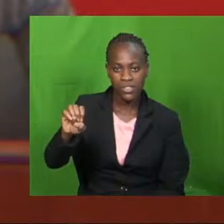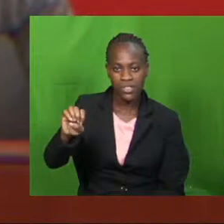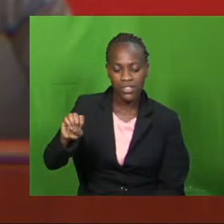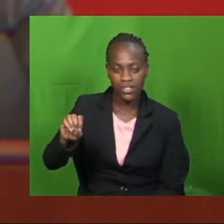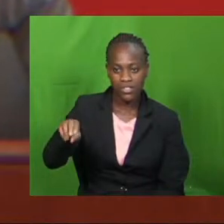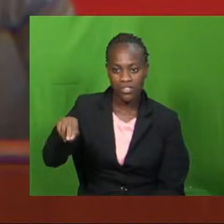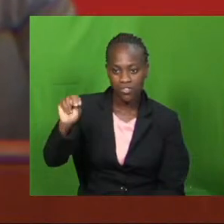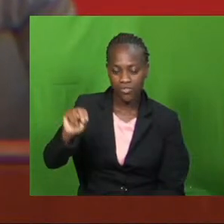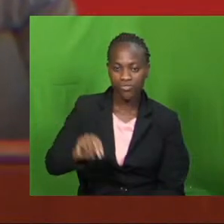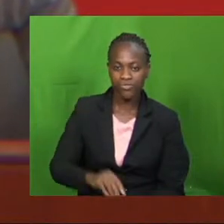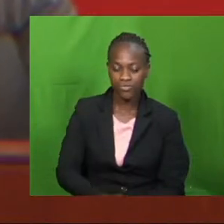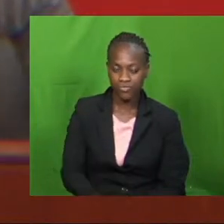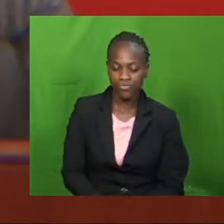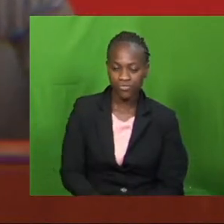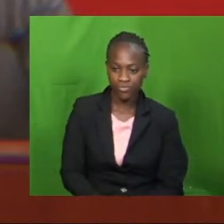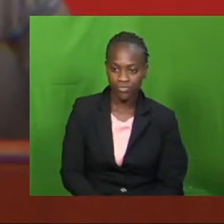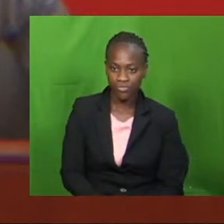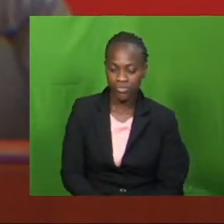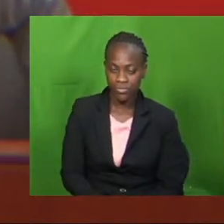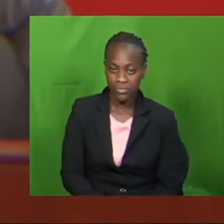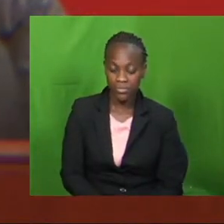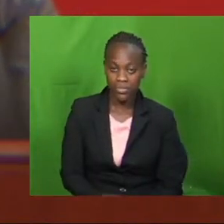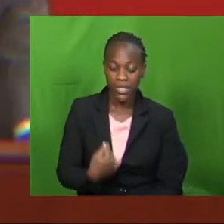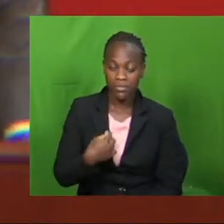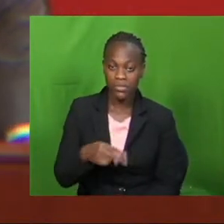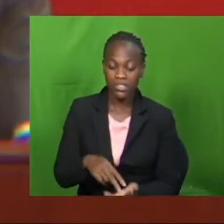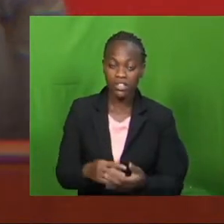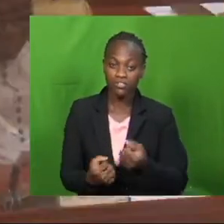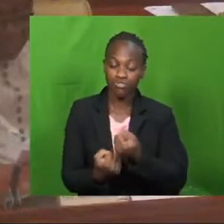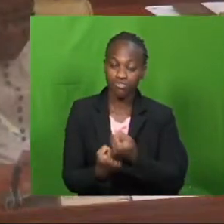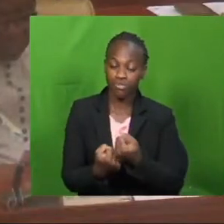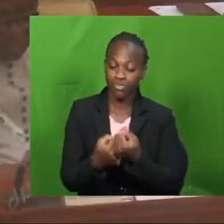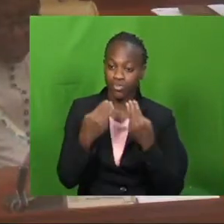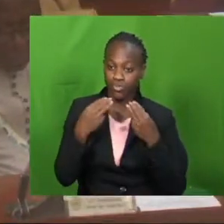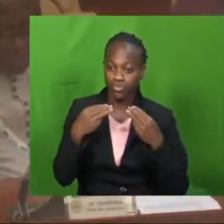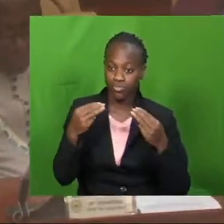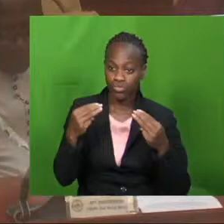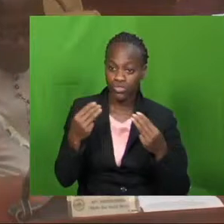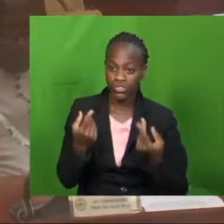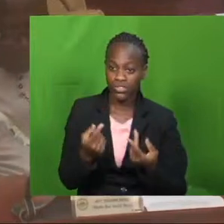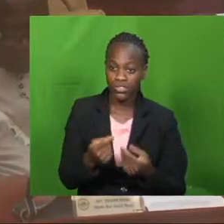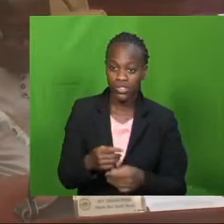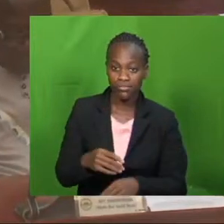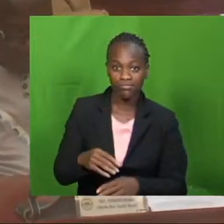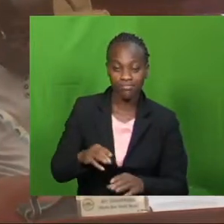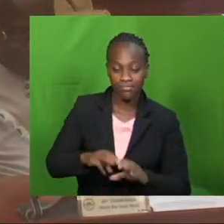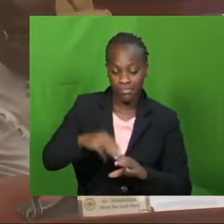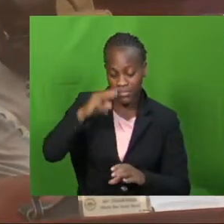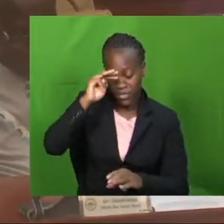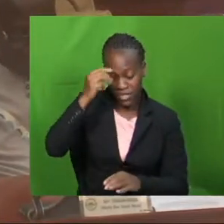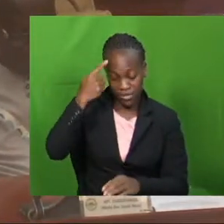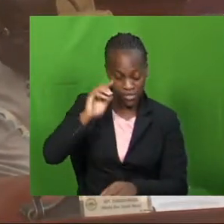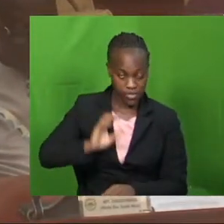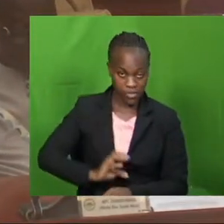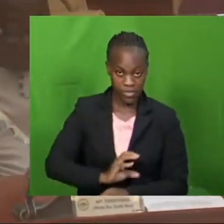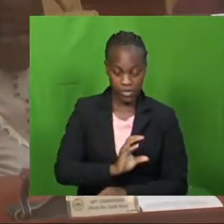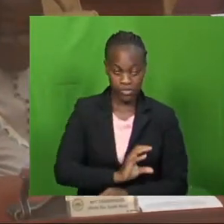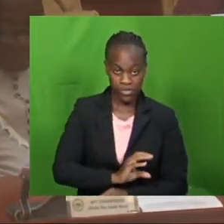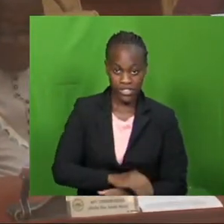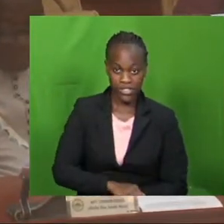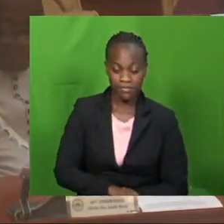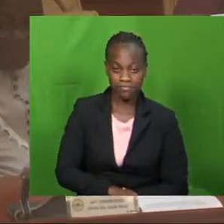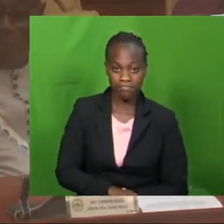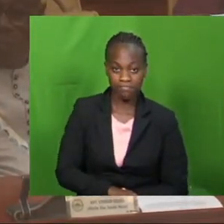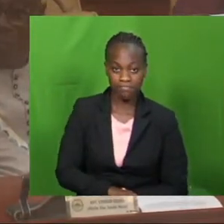Mr. Speaker, I rise to second the motion moved ably by the chairman for the committee.